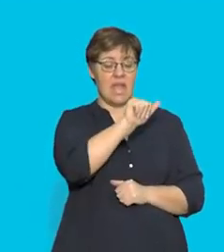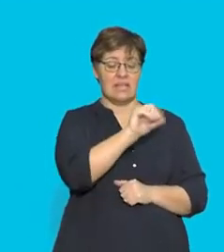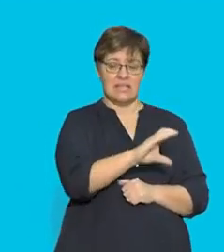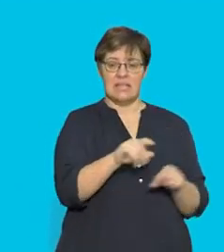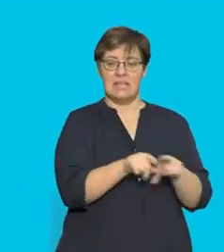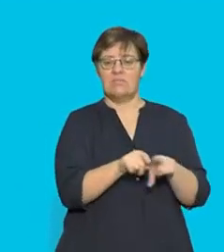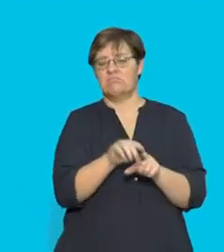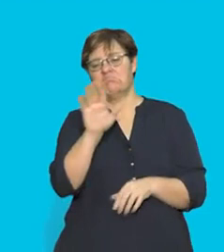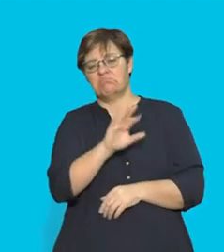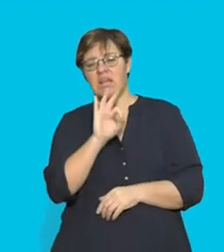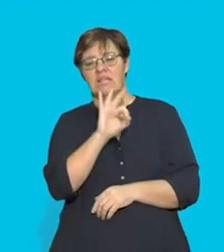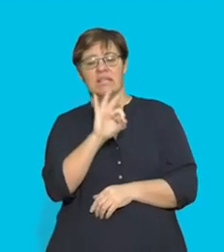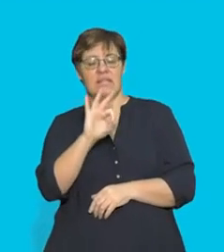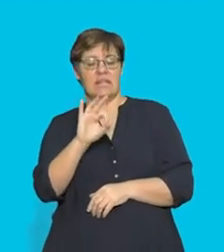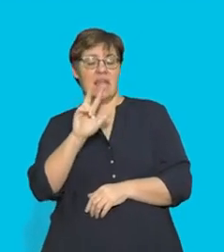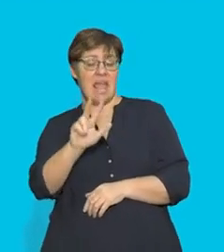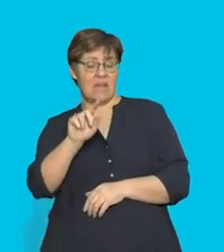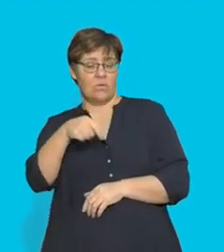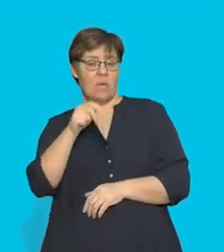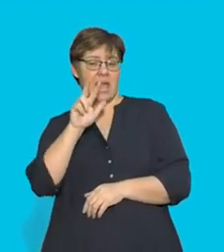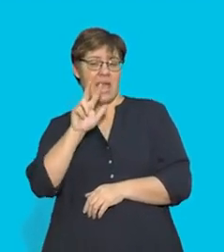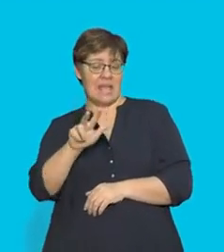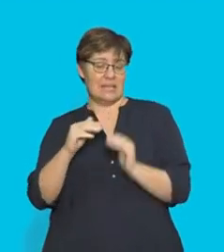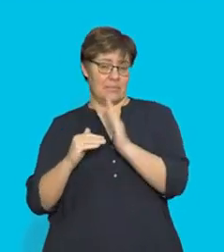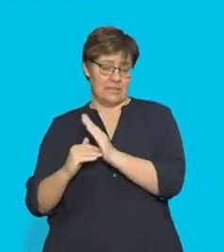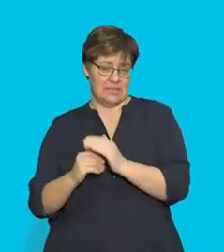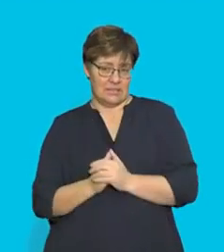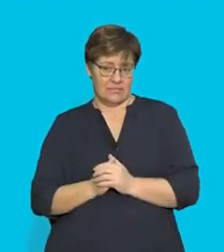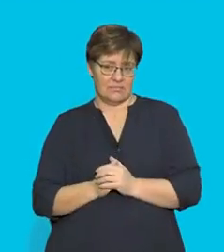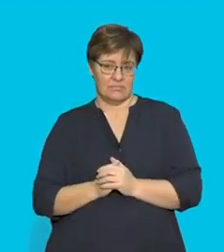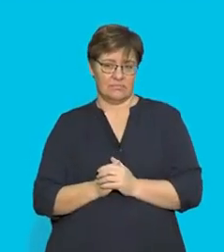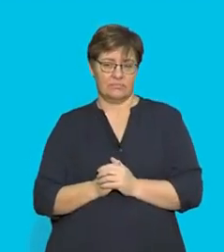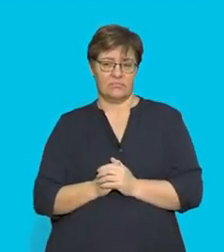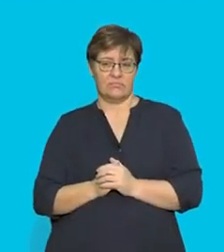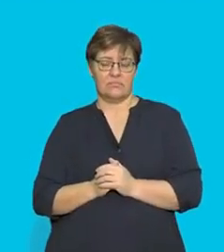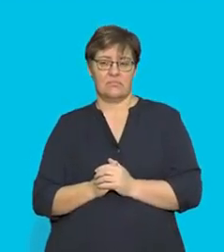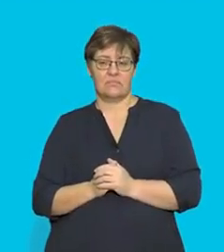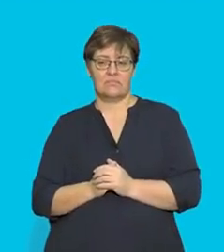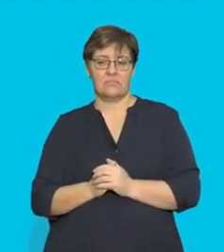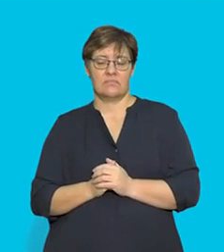And so AC is roughly equal to 338.8 meters. Okay, and because